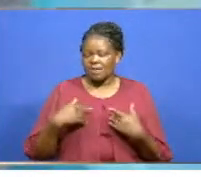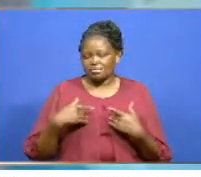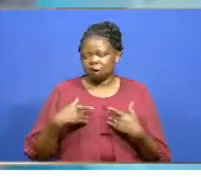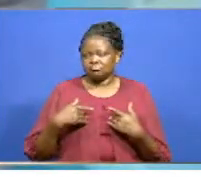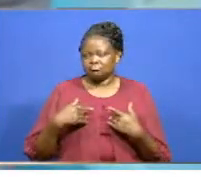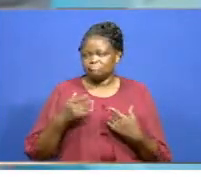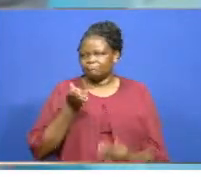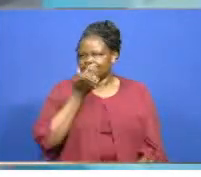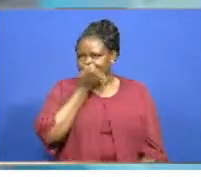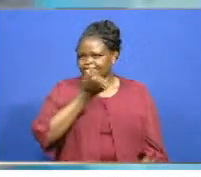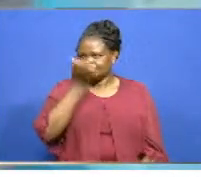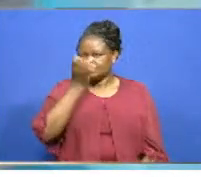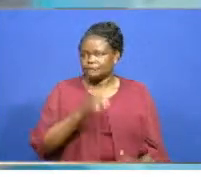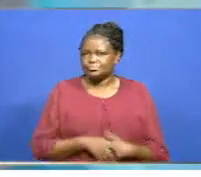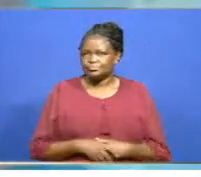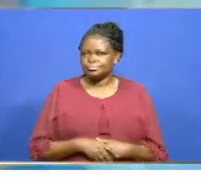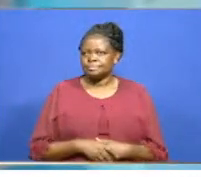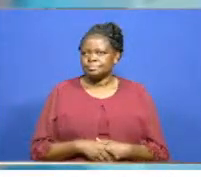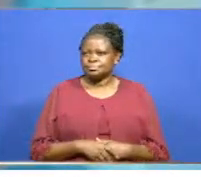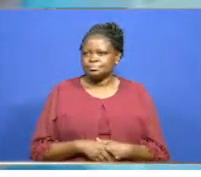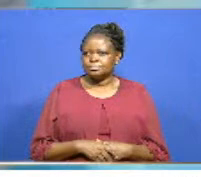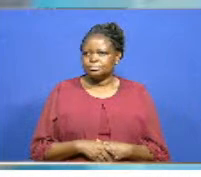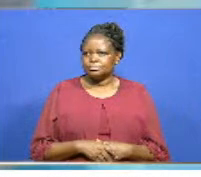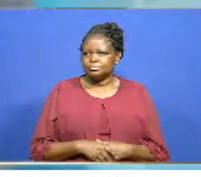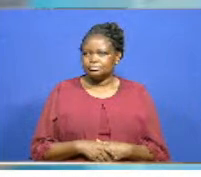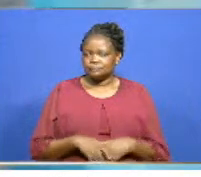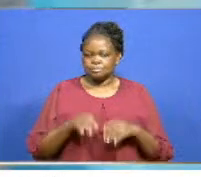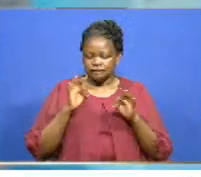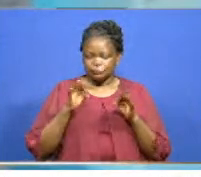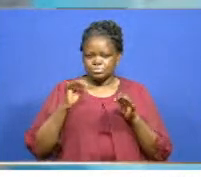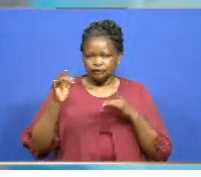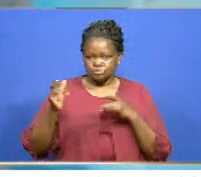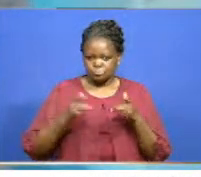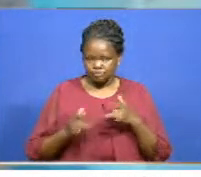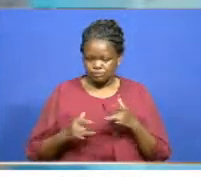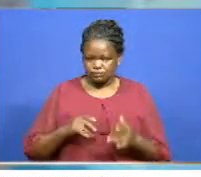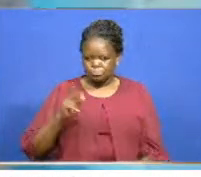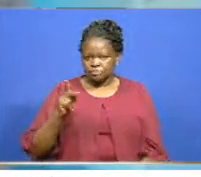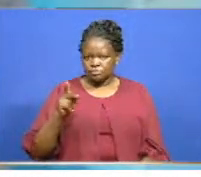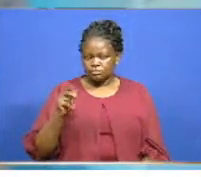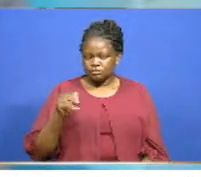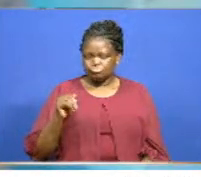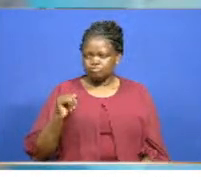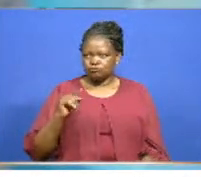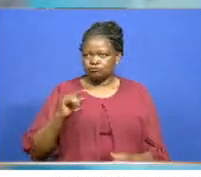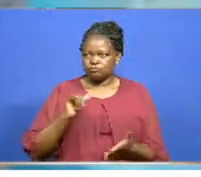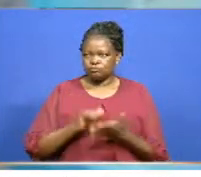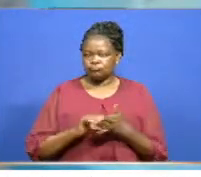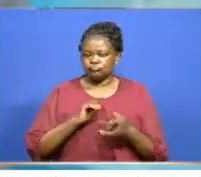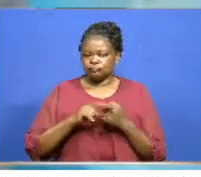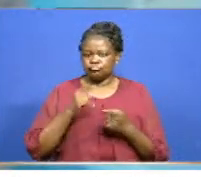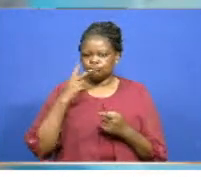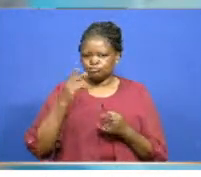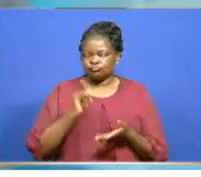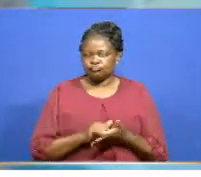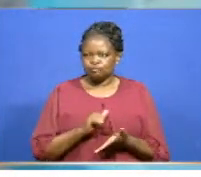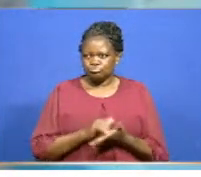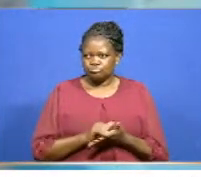overlooked, I think, in the earlier discussions. If you look at Kabuchai, then that's when you see that